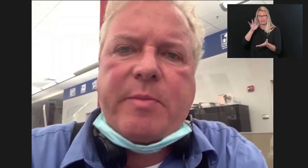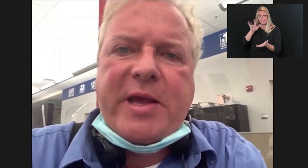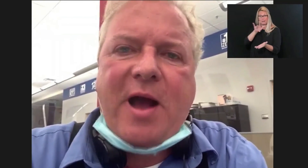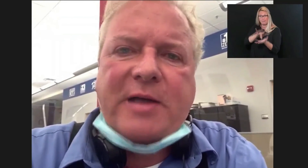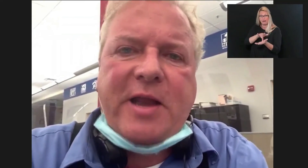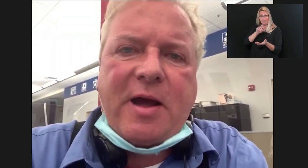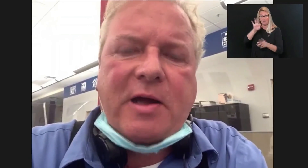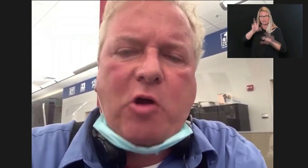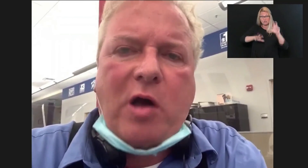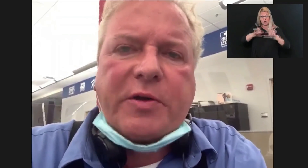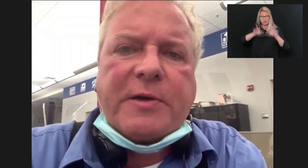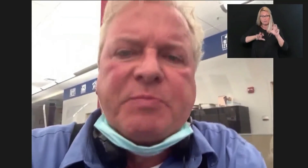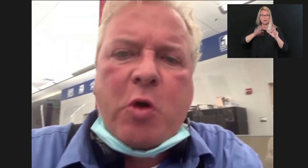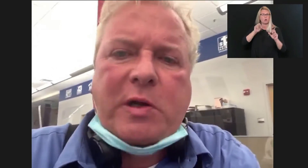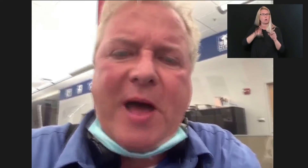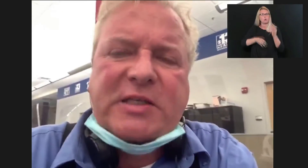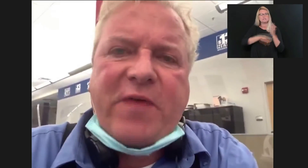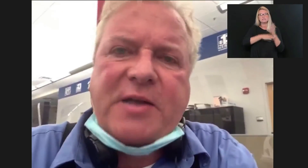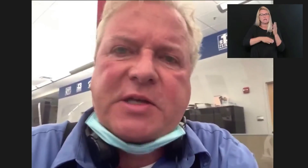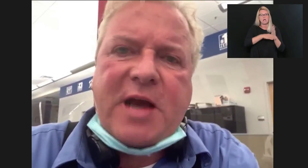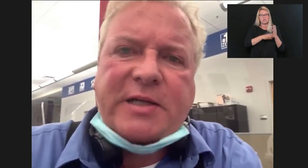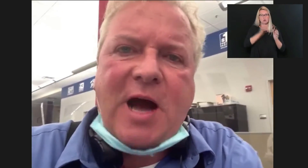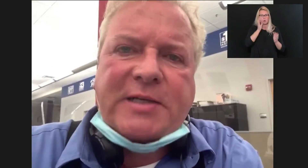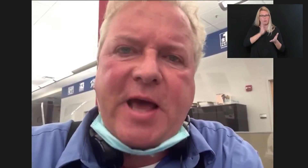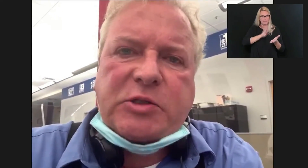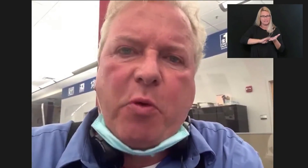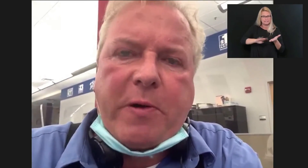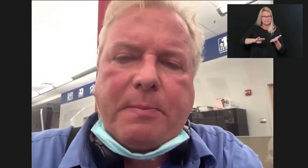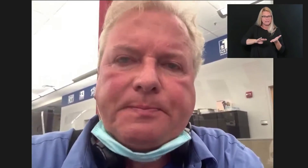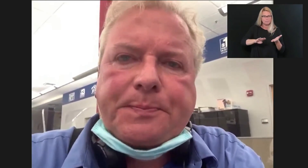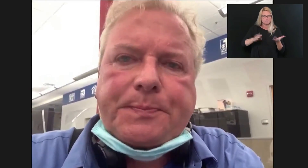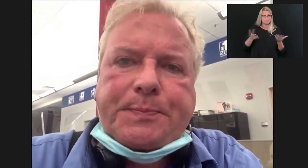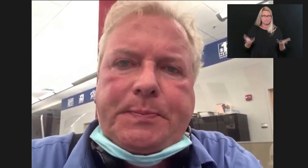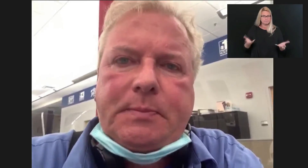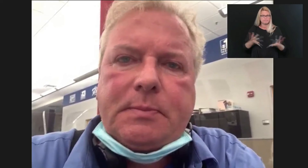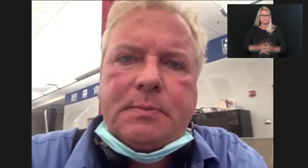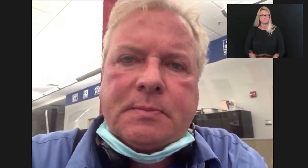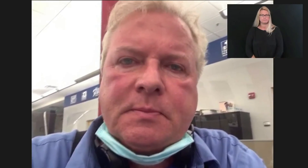soccer going to be called, or classified as a non-contact sport.